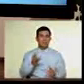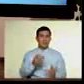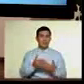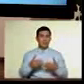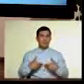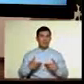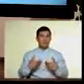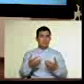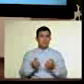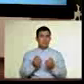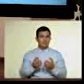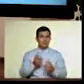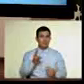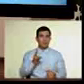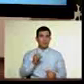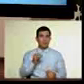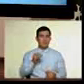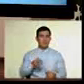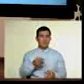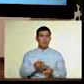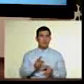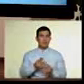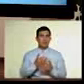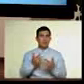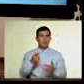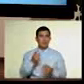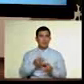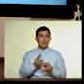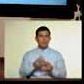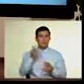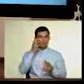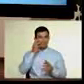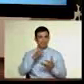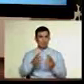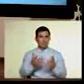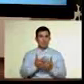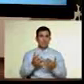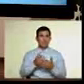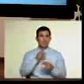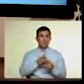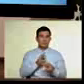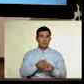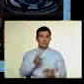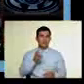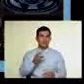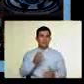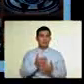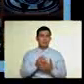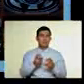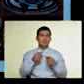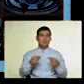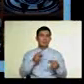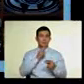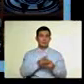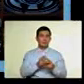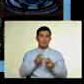qazilmalar, neft, gaz, ko'mir, torf hamda temir, mis, alyuminiy va boshqa